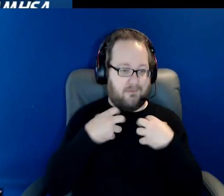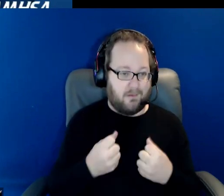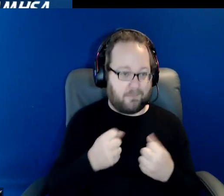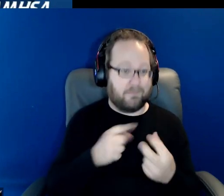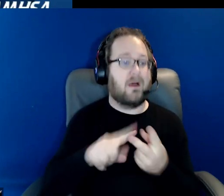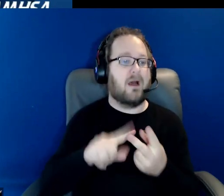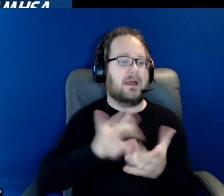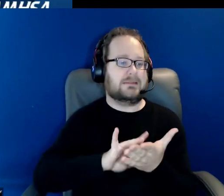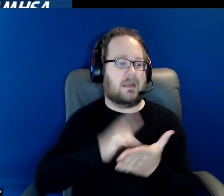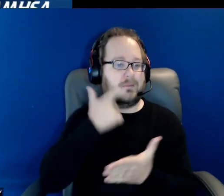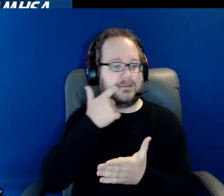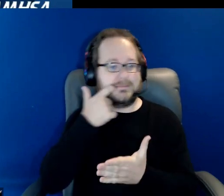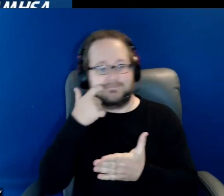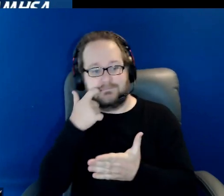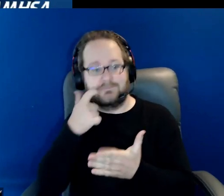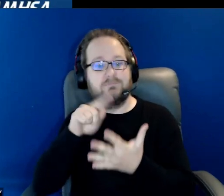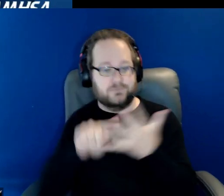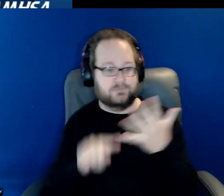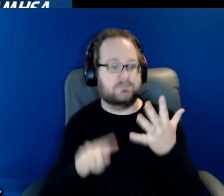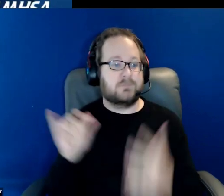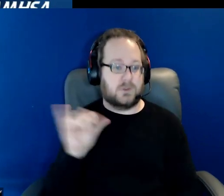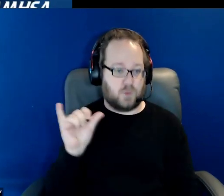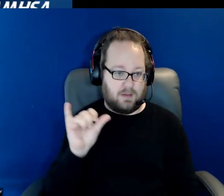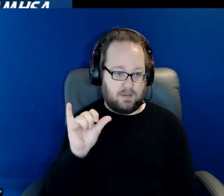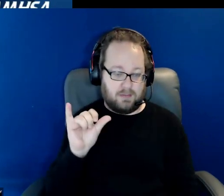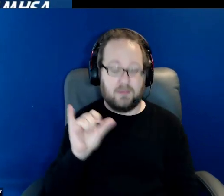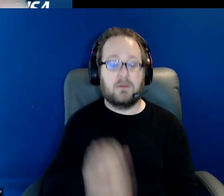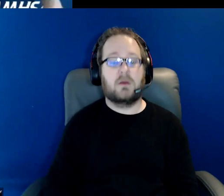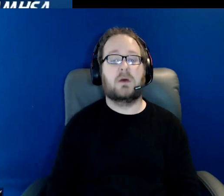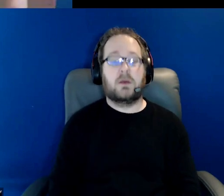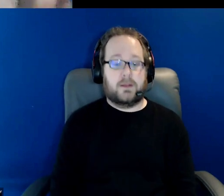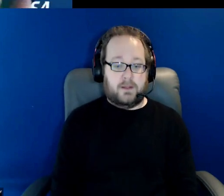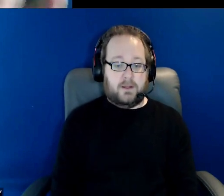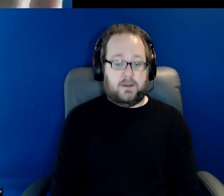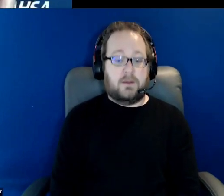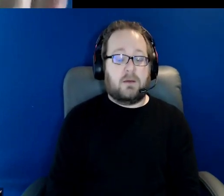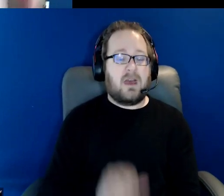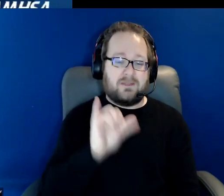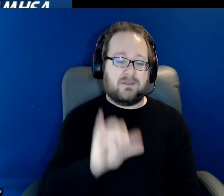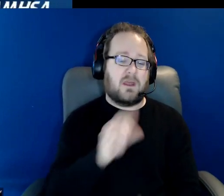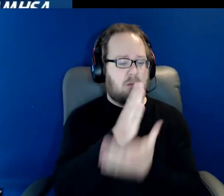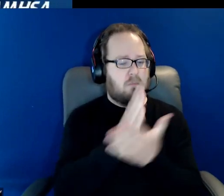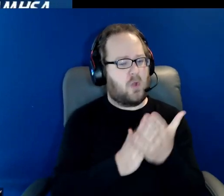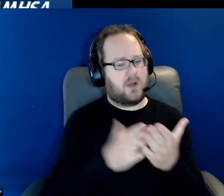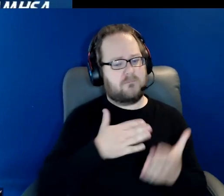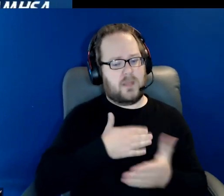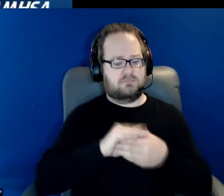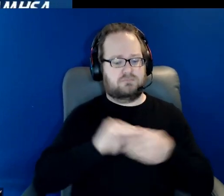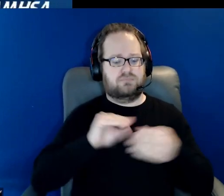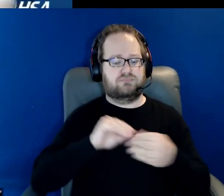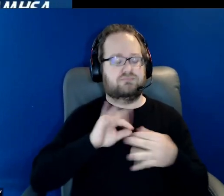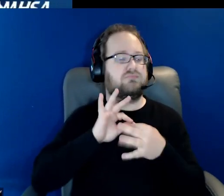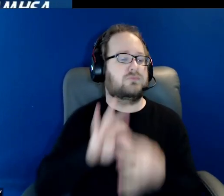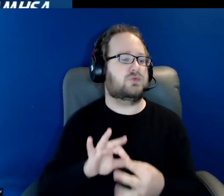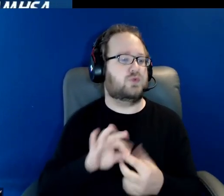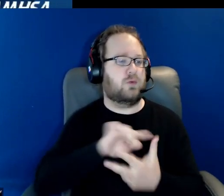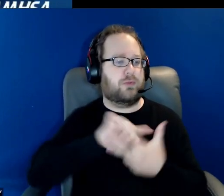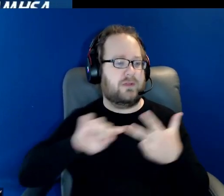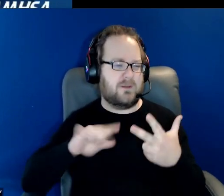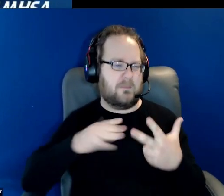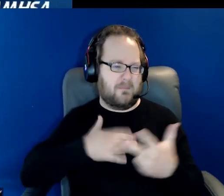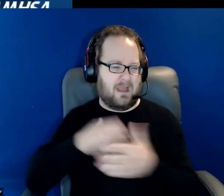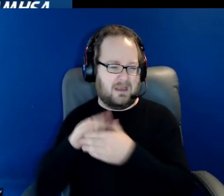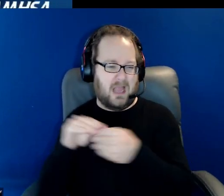well. My goal is to organize my comments in a bit around those three factors, but I want to add a